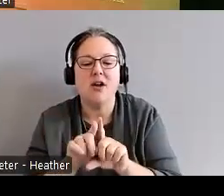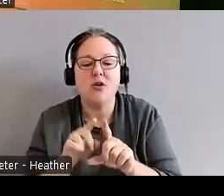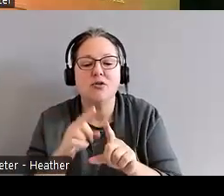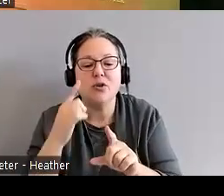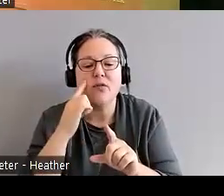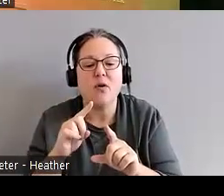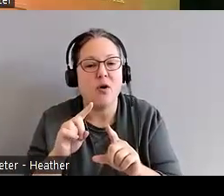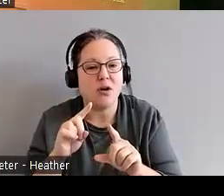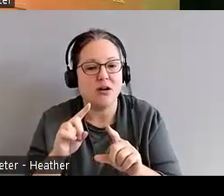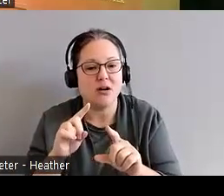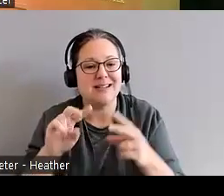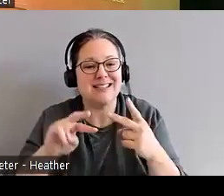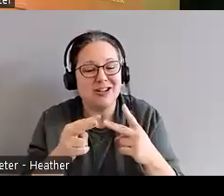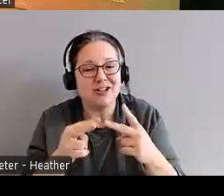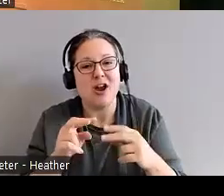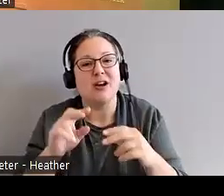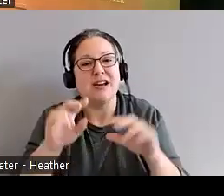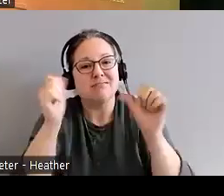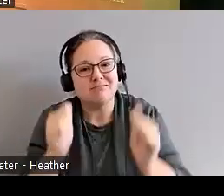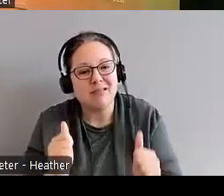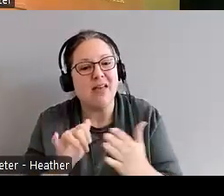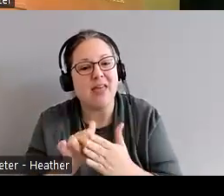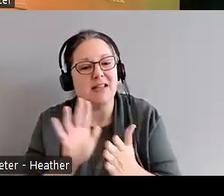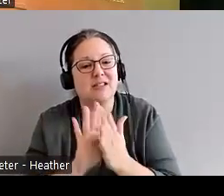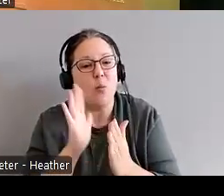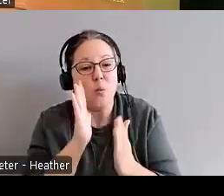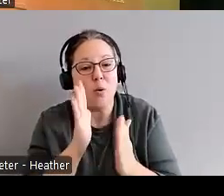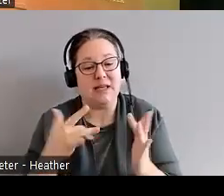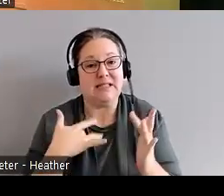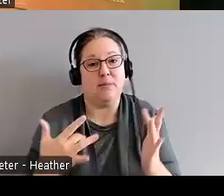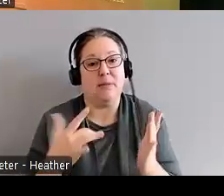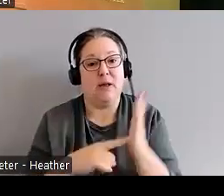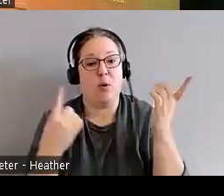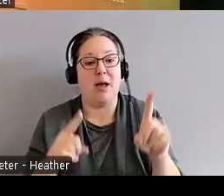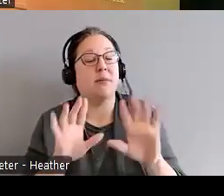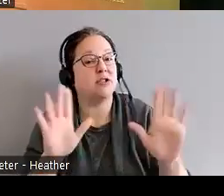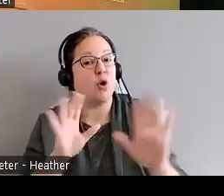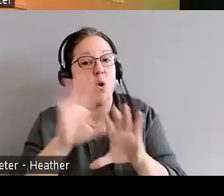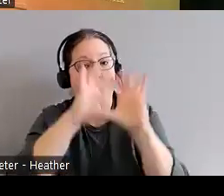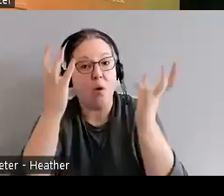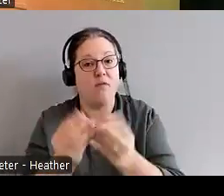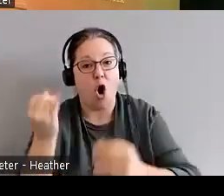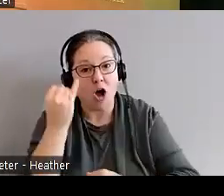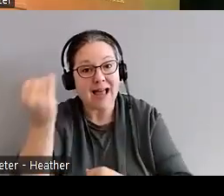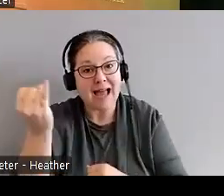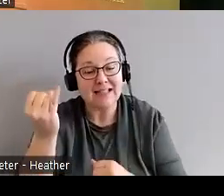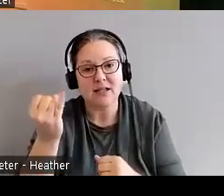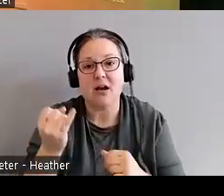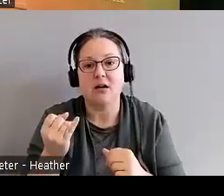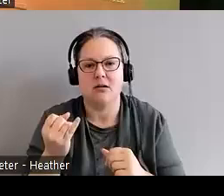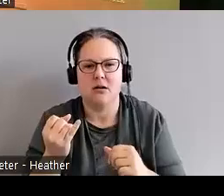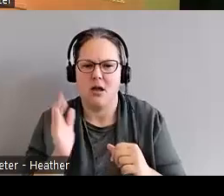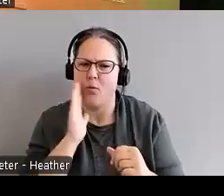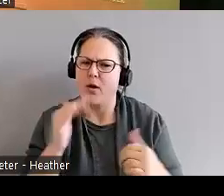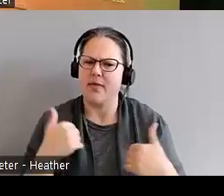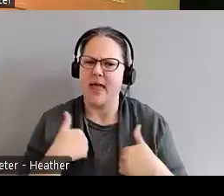what generally is what is said. So essentially, the idea is that is there some kind of diathesis? And this